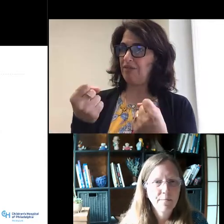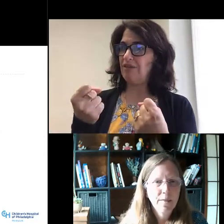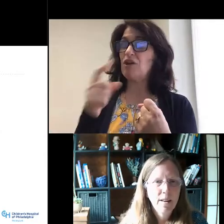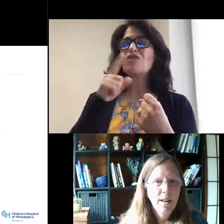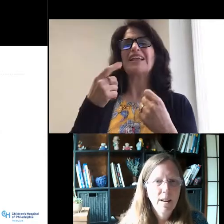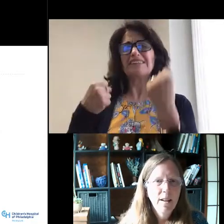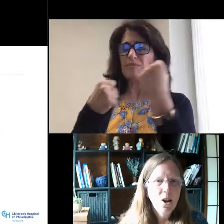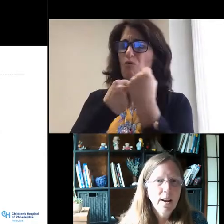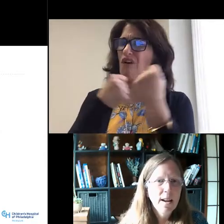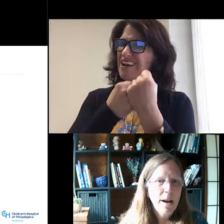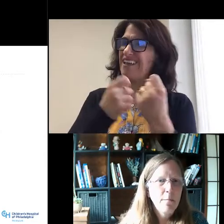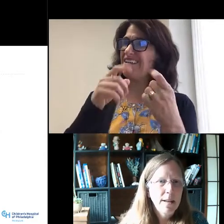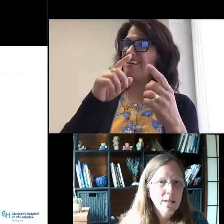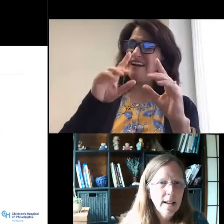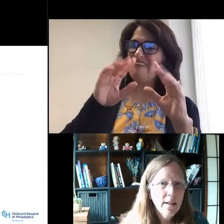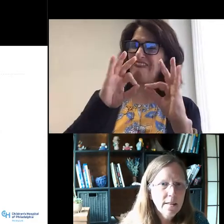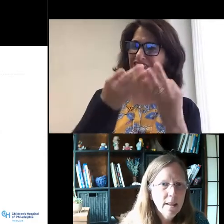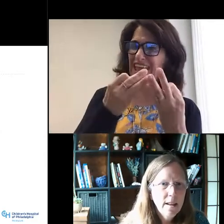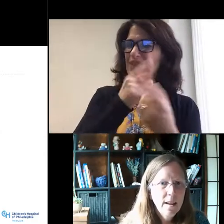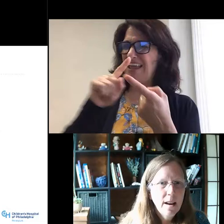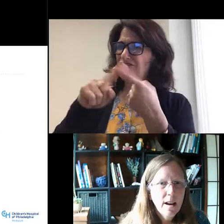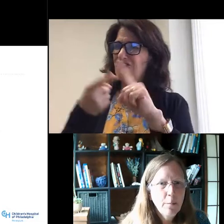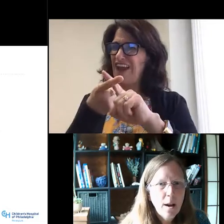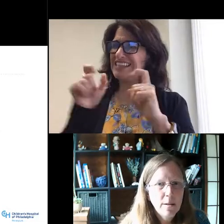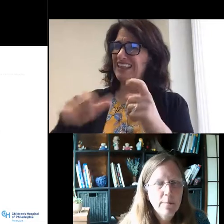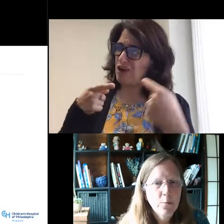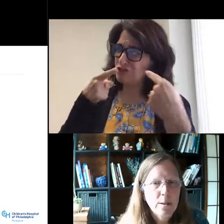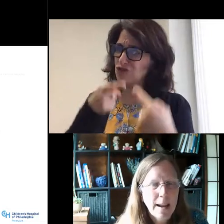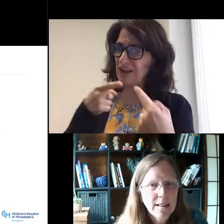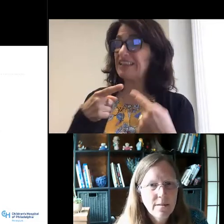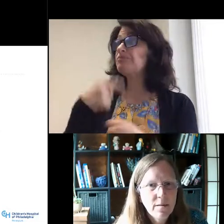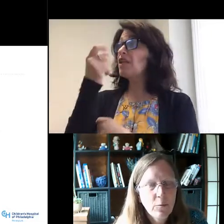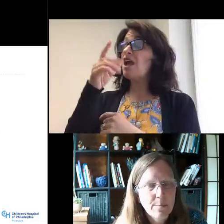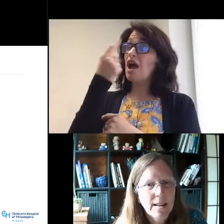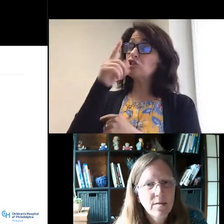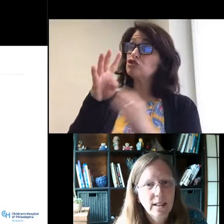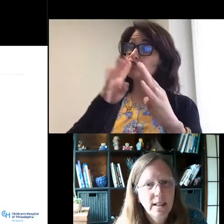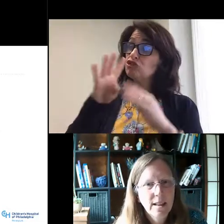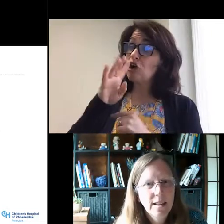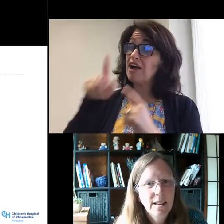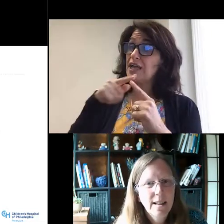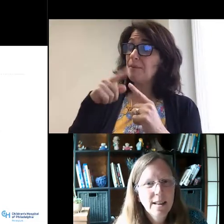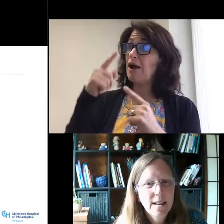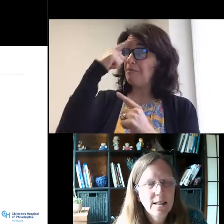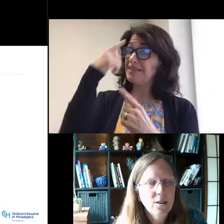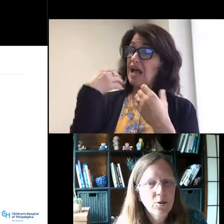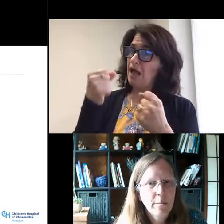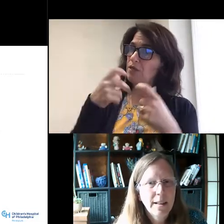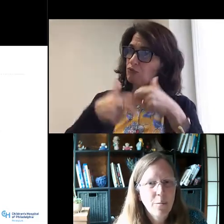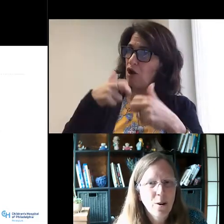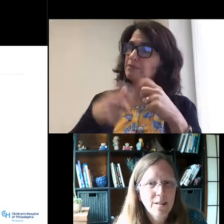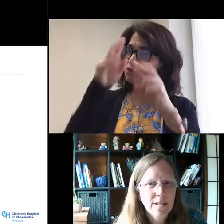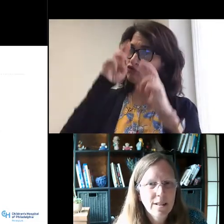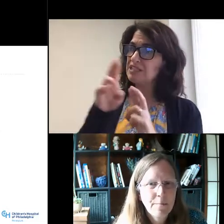struggling. Talking about mental health problems respectfully is